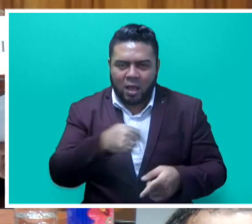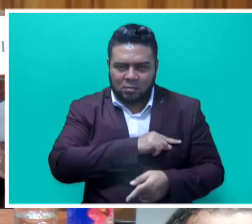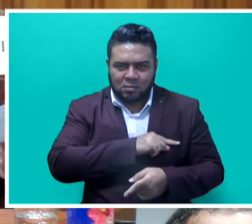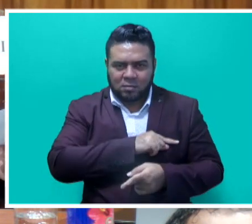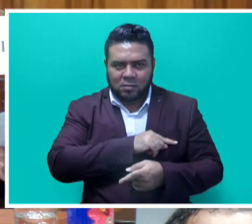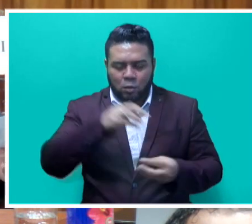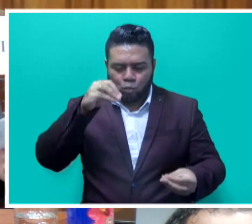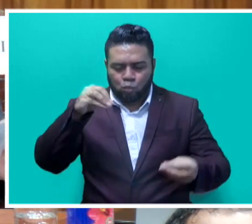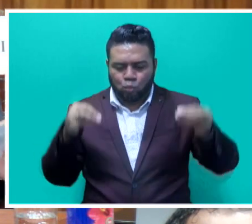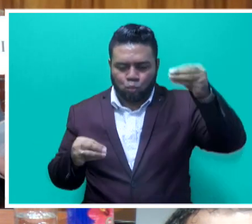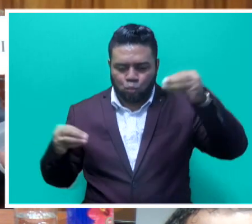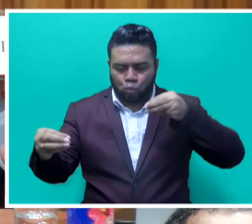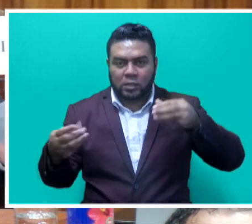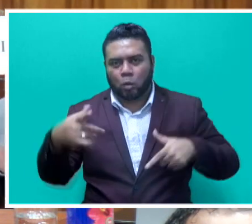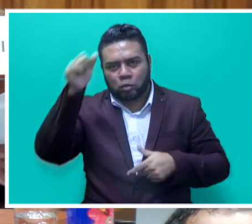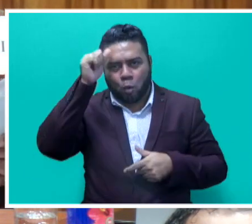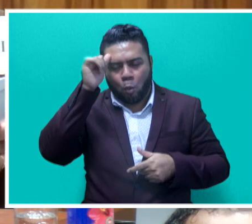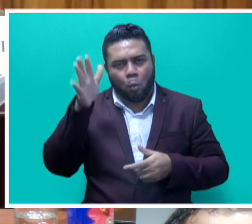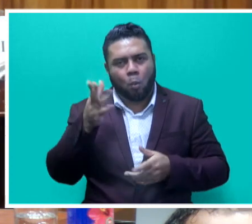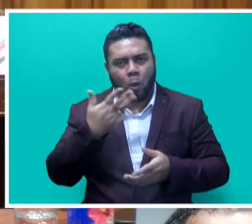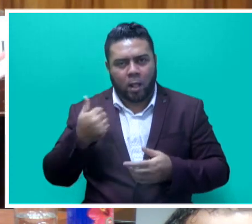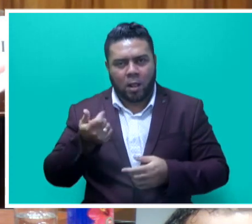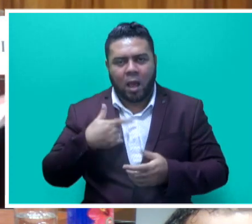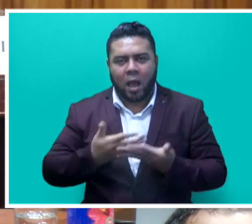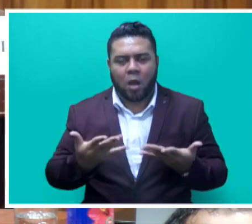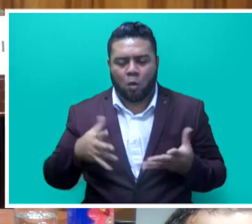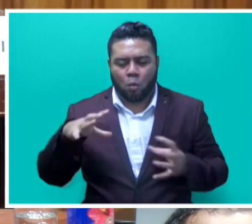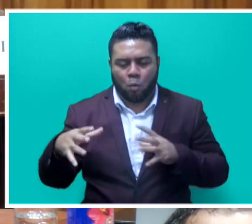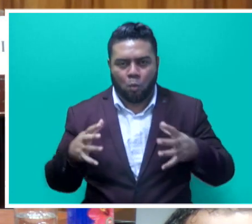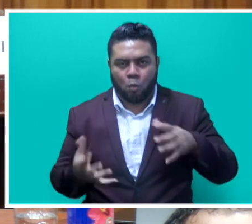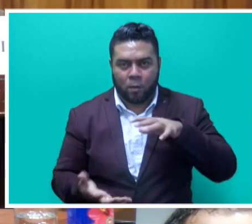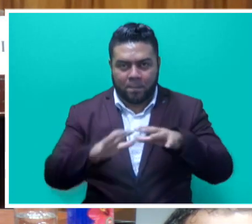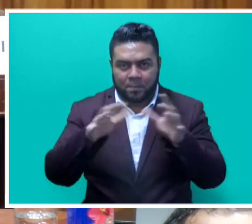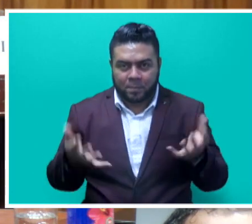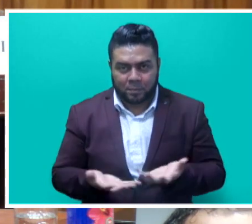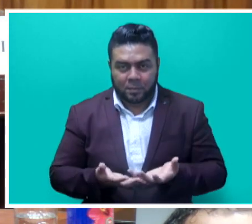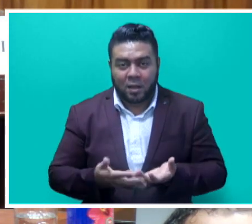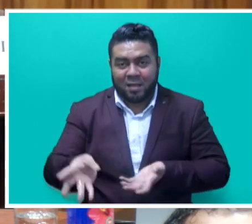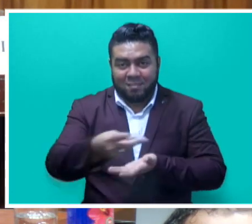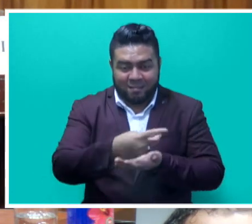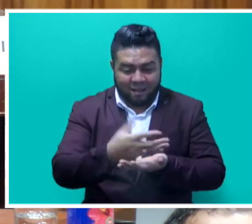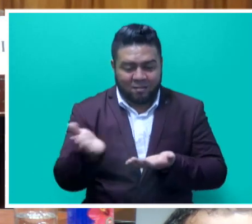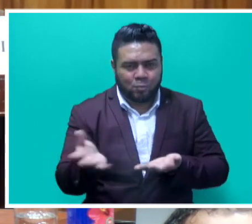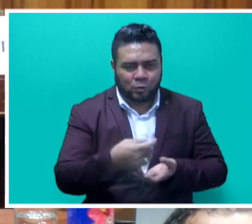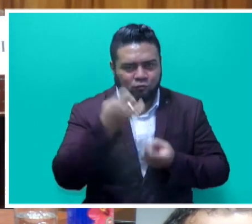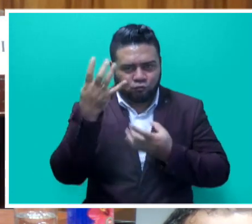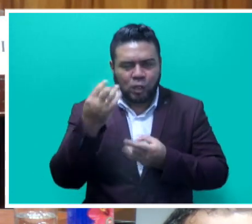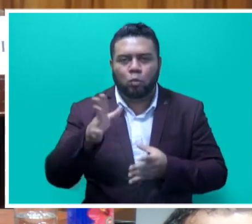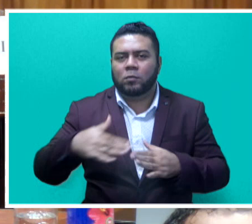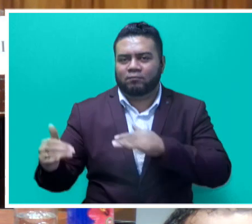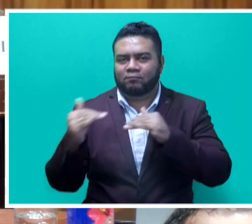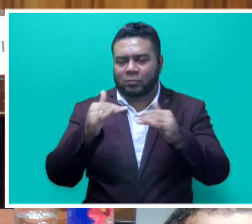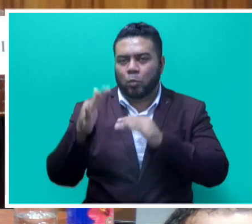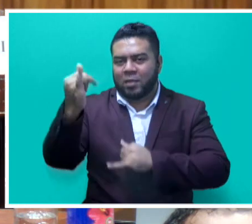precision. Mr. Speaker, the modernization of Fiji's geodetic datum will position Fiji to comply